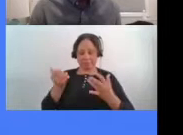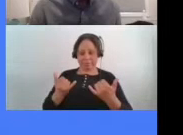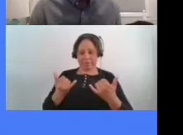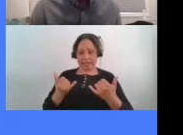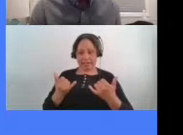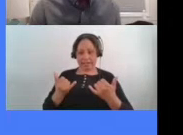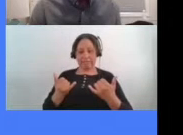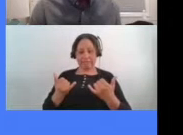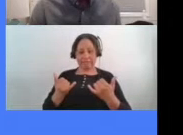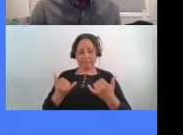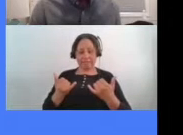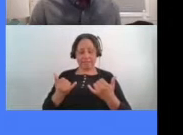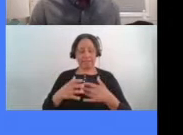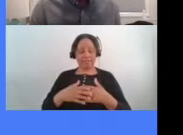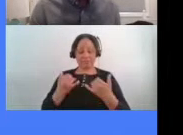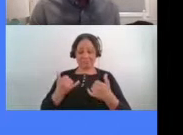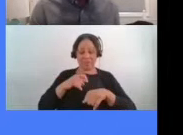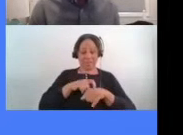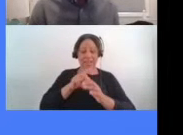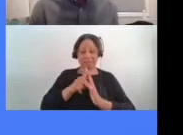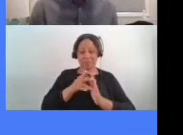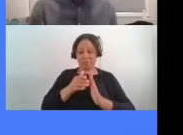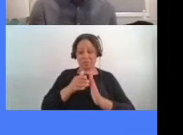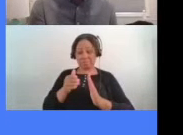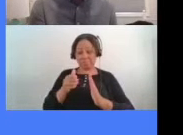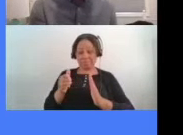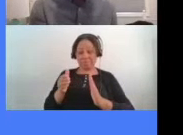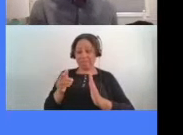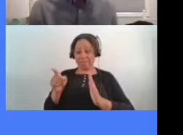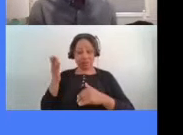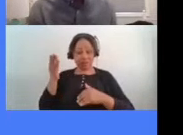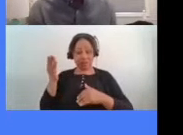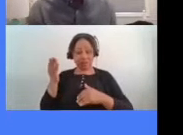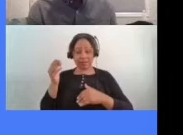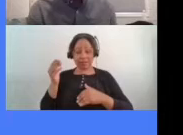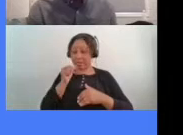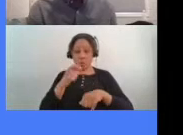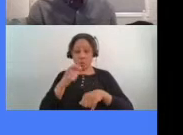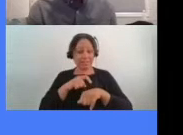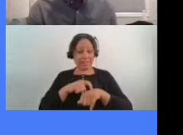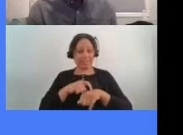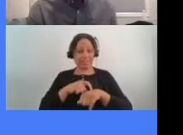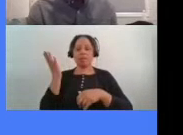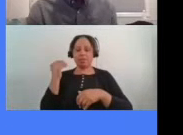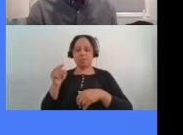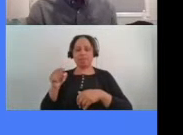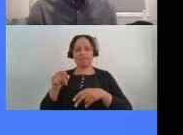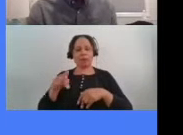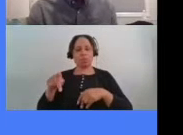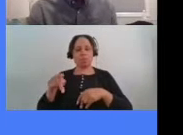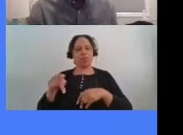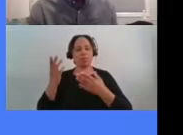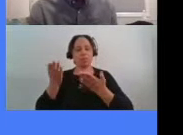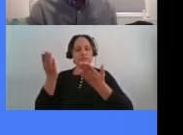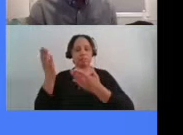they're speaking is not the only time that they've put into this. They've actually done PowerPoint presentations prior to this. We've had a couple prior meetings